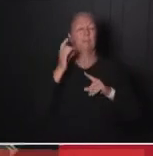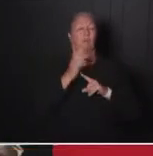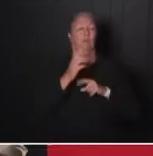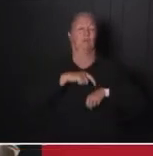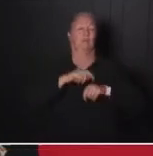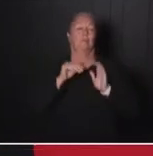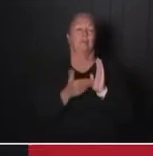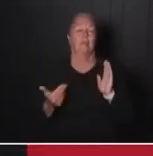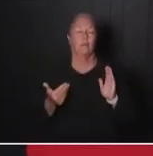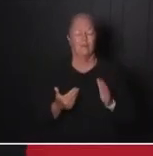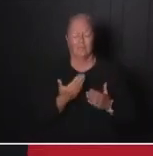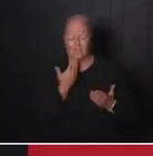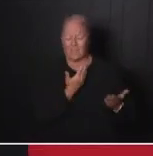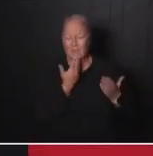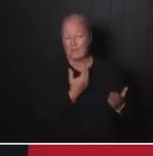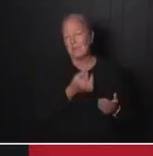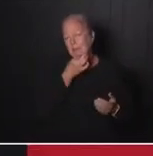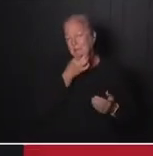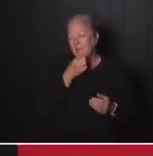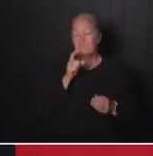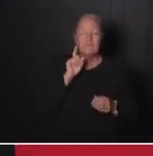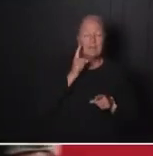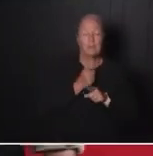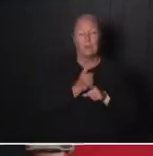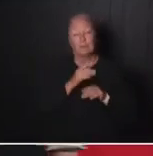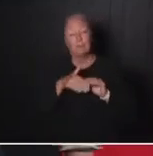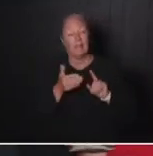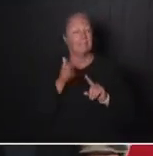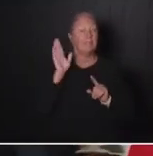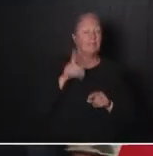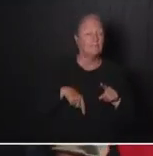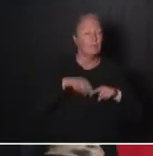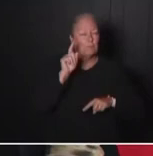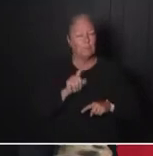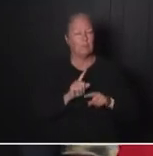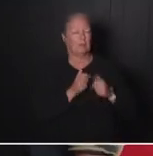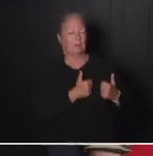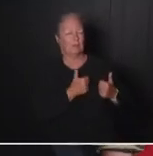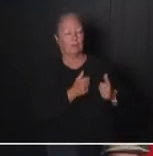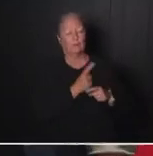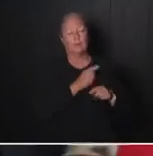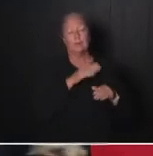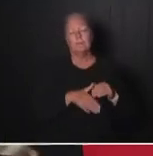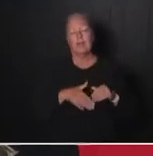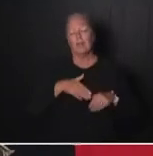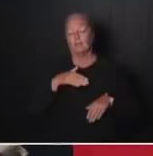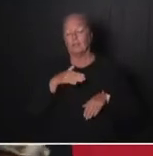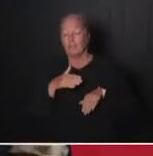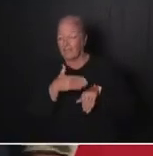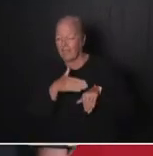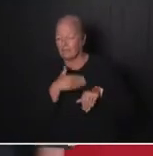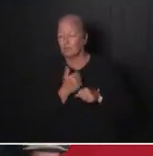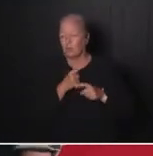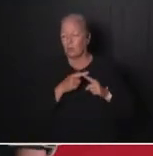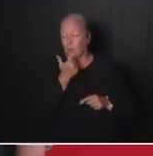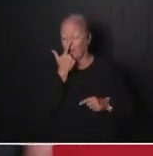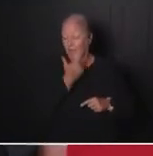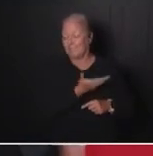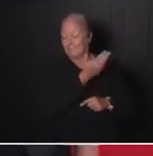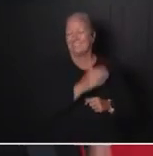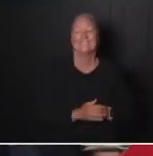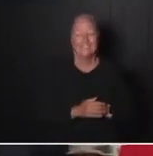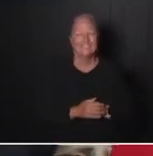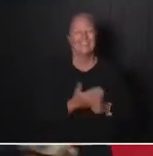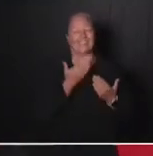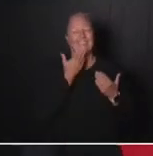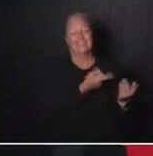so much for that. We've had a bit of fun with the footy, but it's been good talking to you off camera well about the Cats, and good luck to them. Thank you for joining